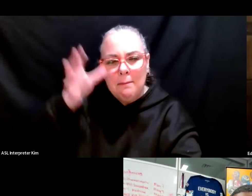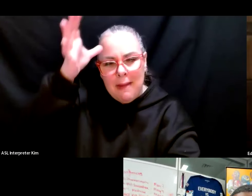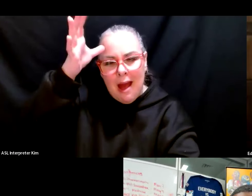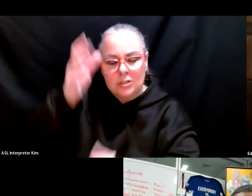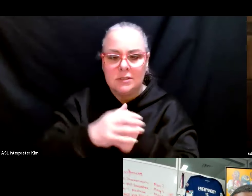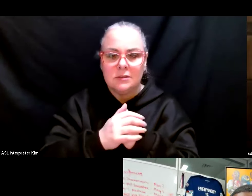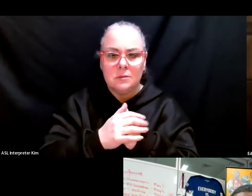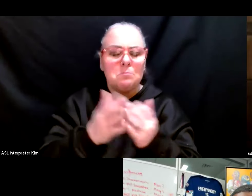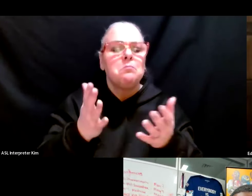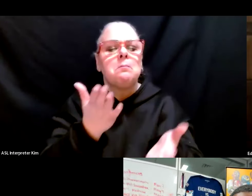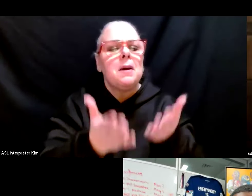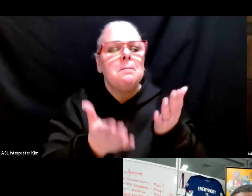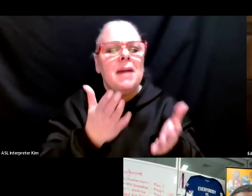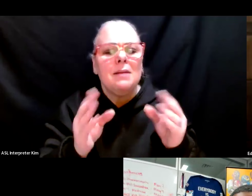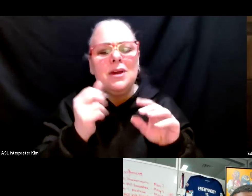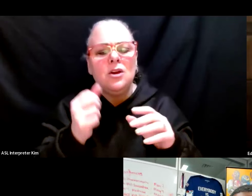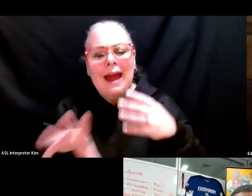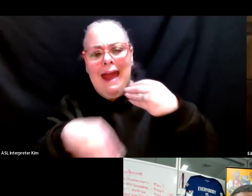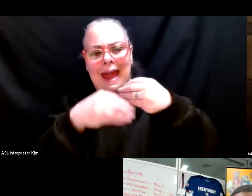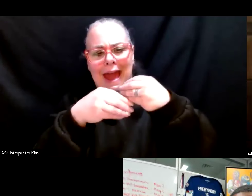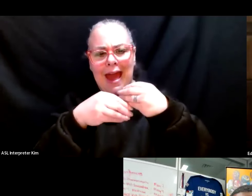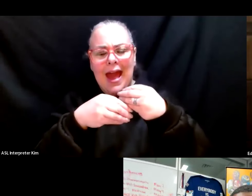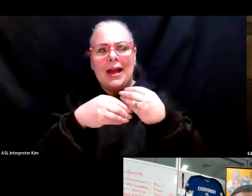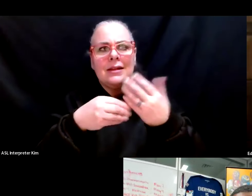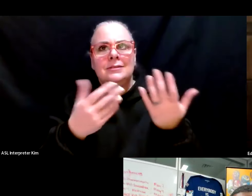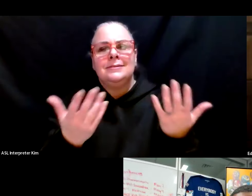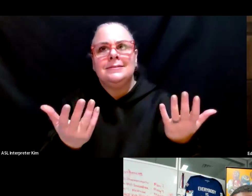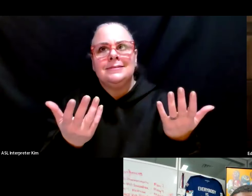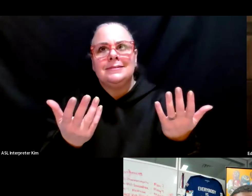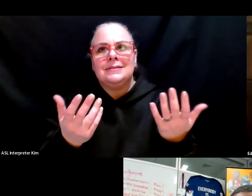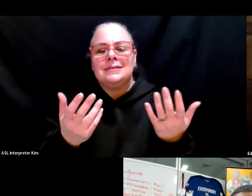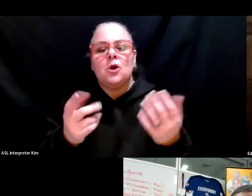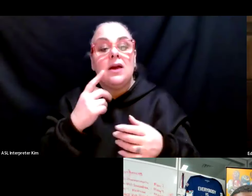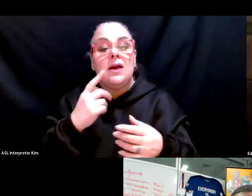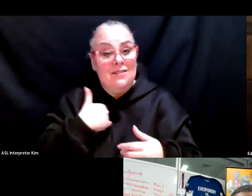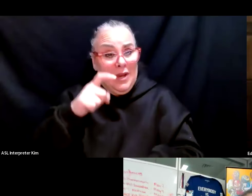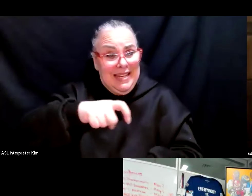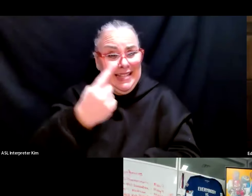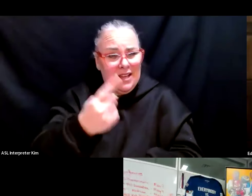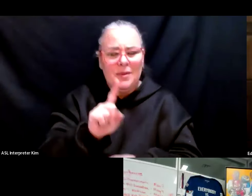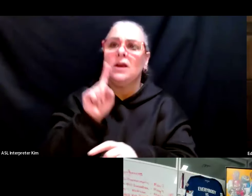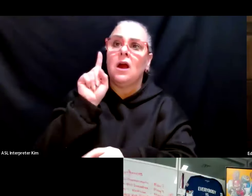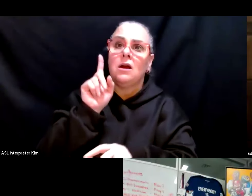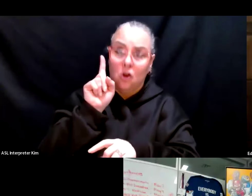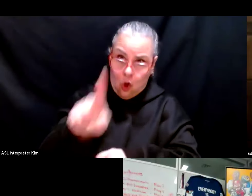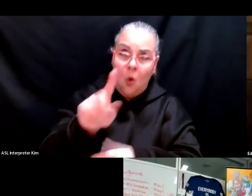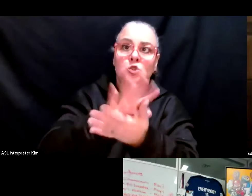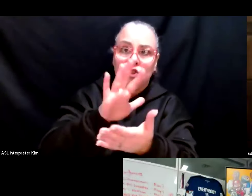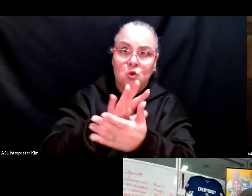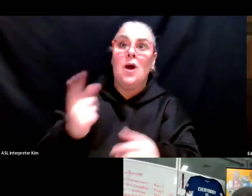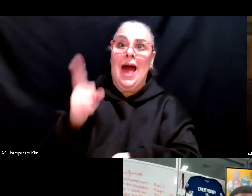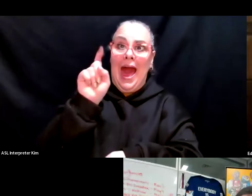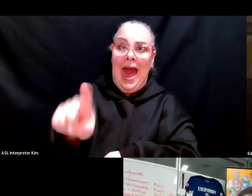could share more from like what can we go to the school and ask for perspective?